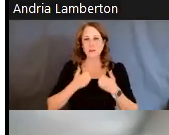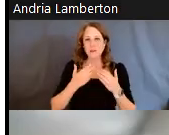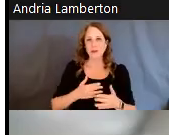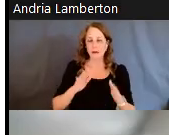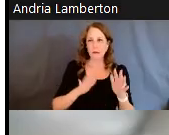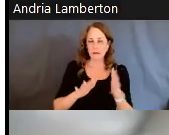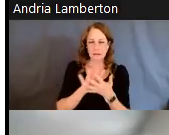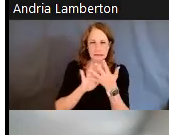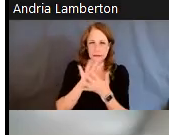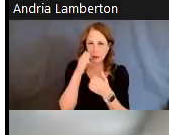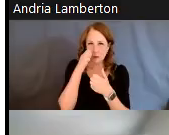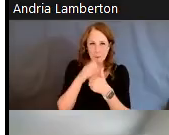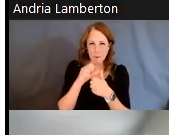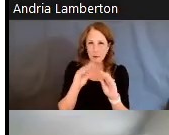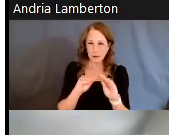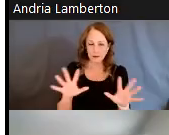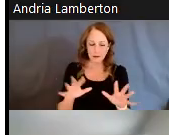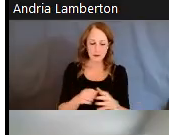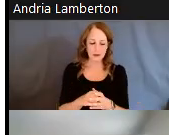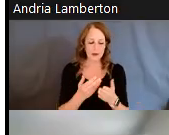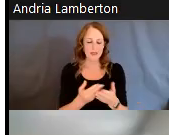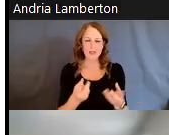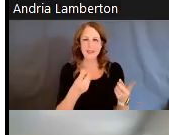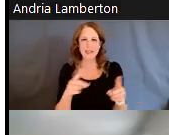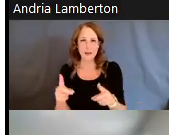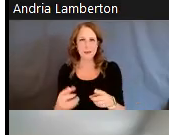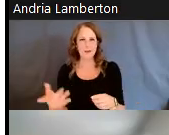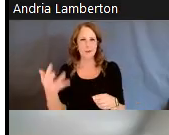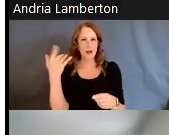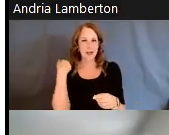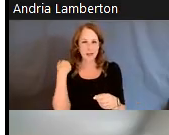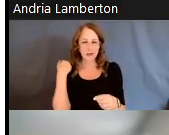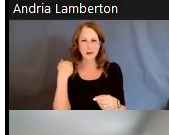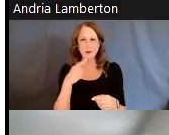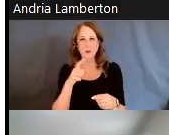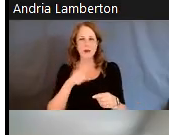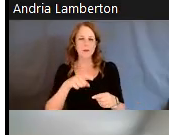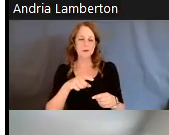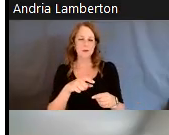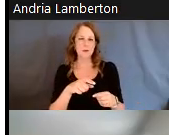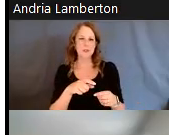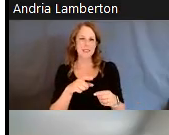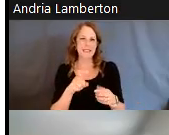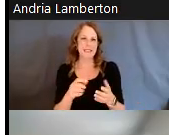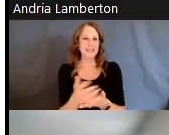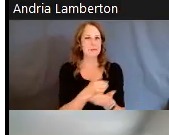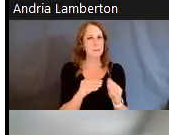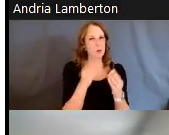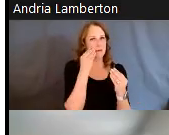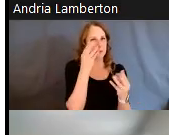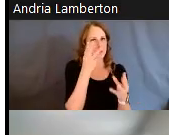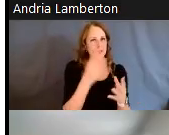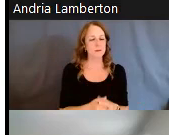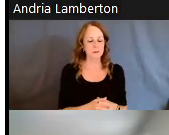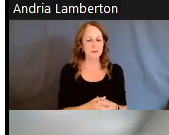if this is something that happened a long while ago that they would have to have more information about.